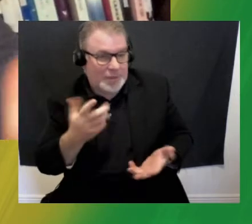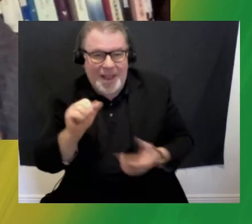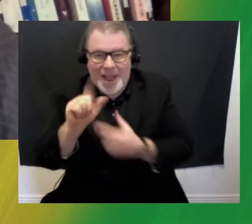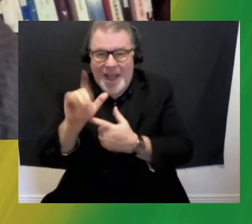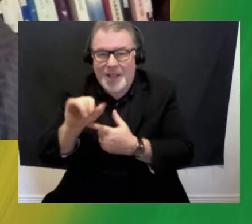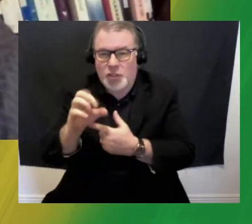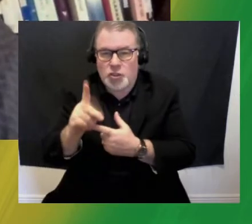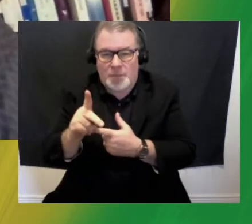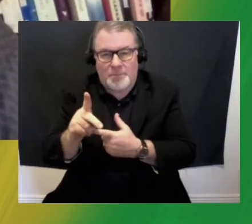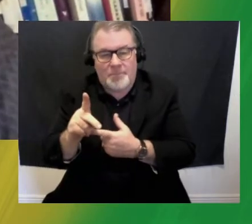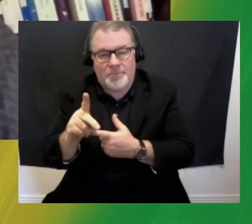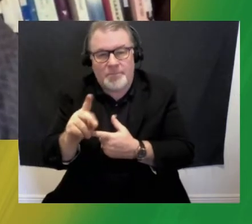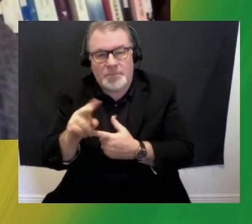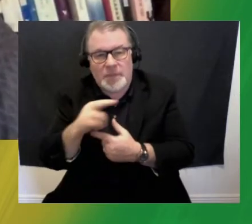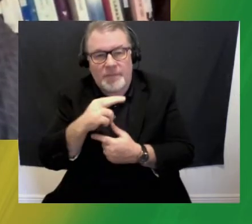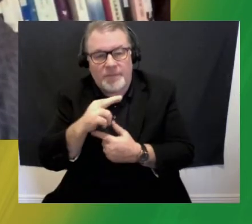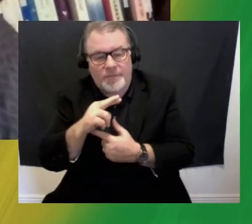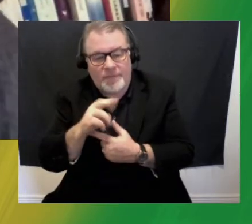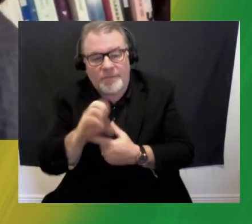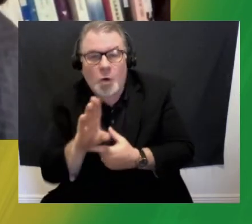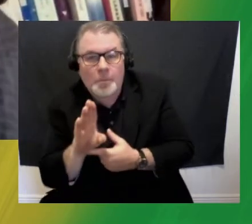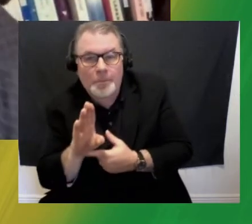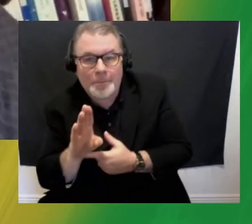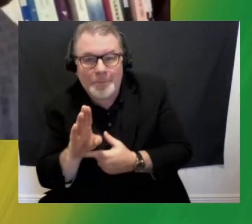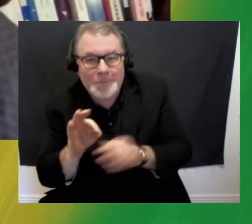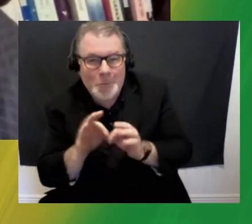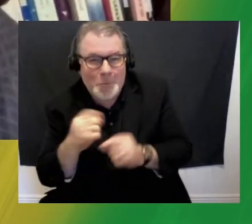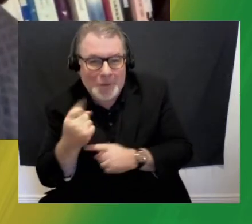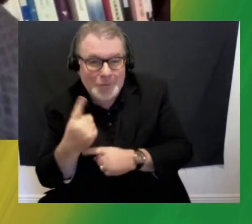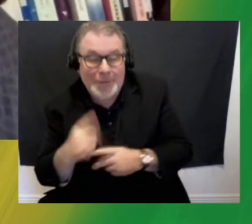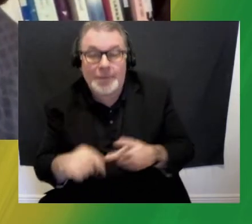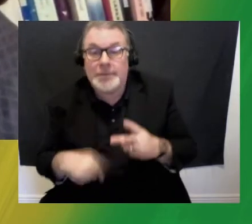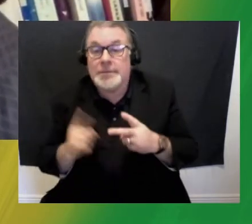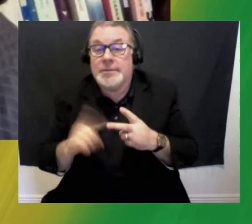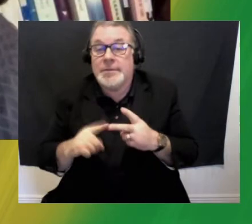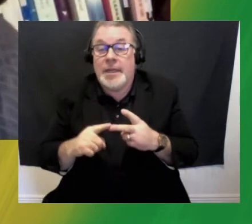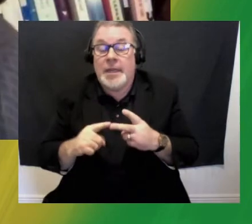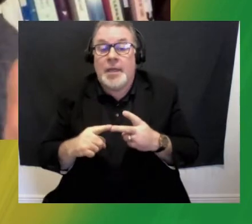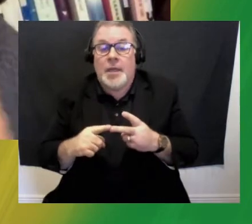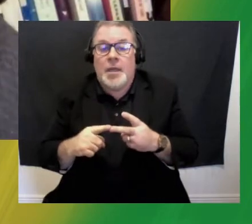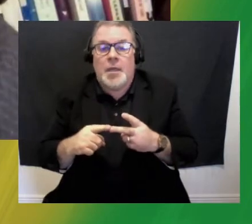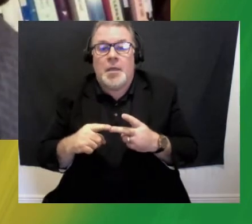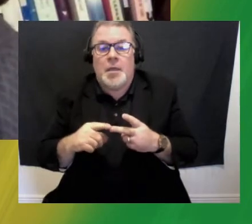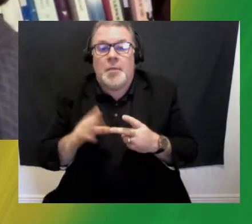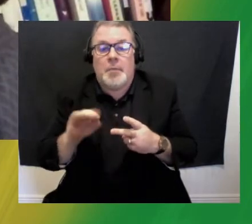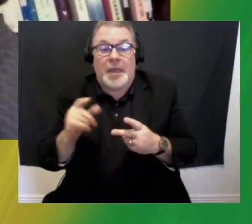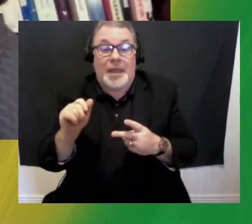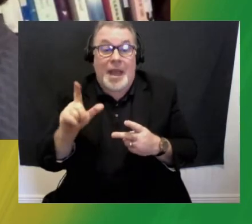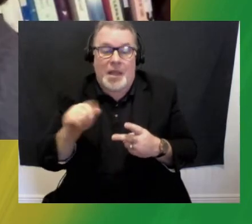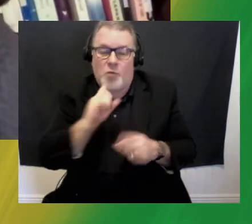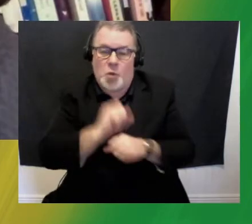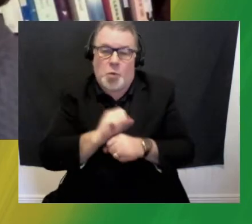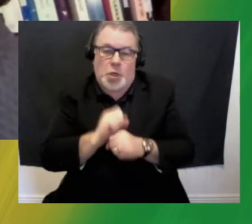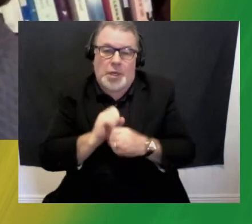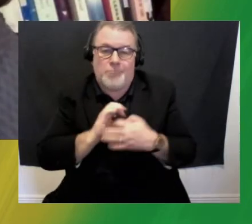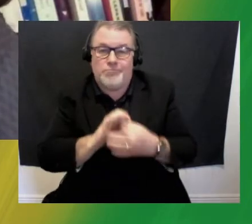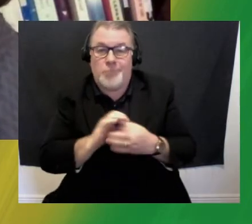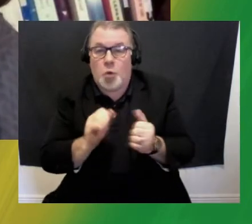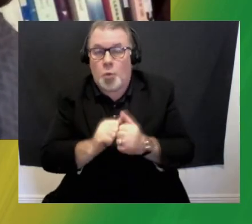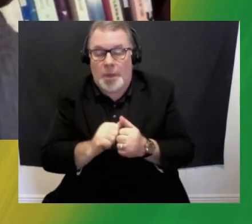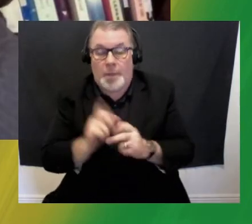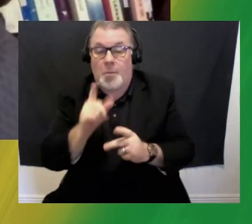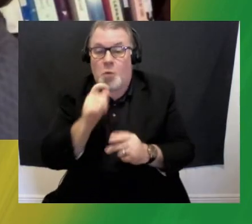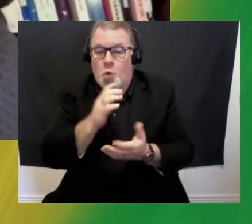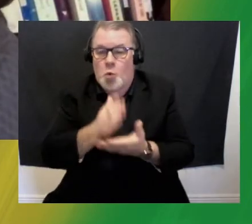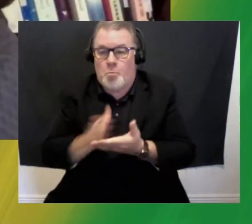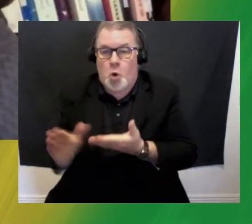very important for us to understand that. The second thing to being an ally and really acting in solidarity with marginalized people